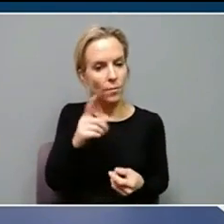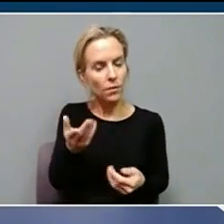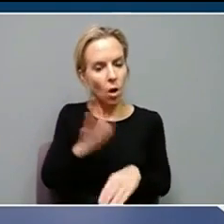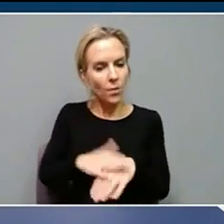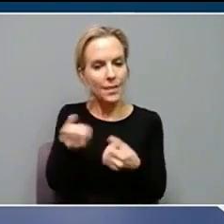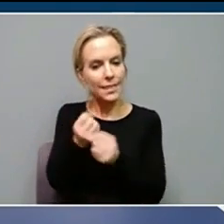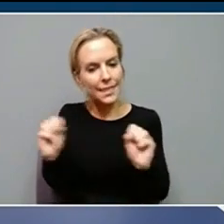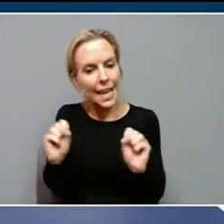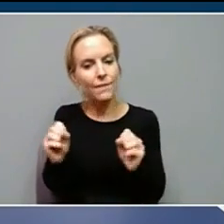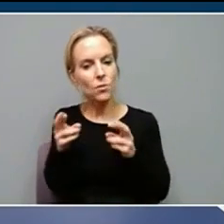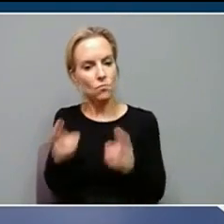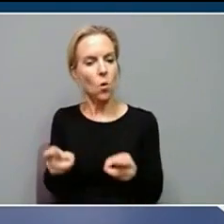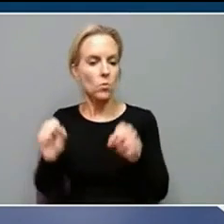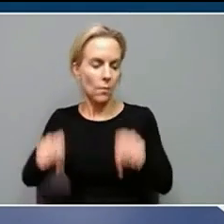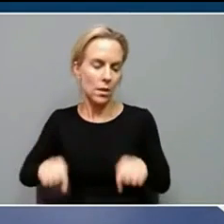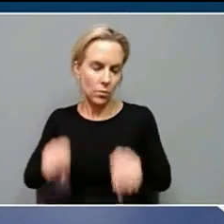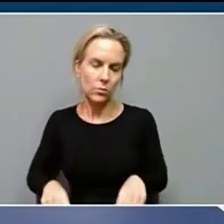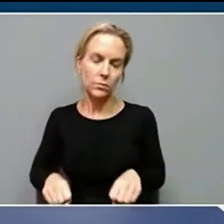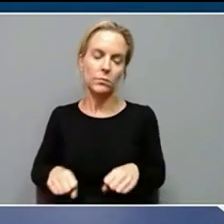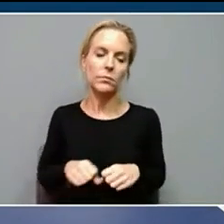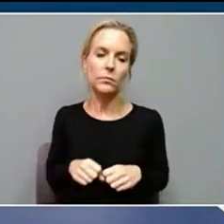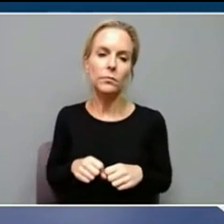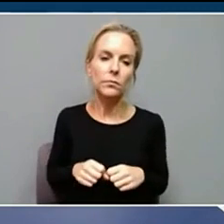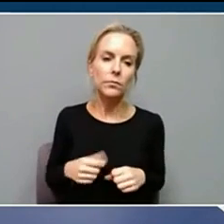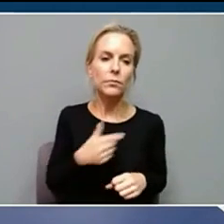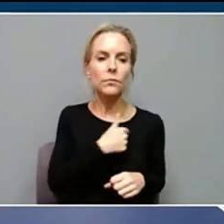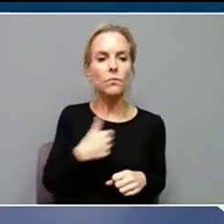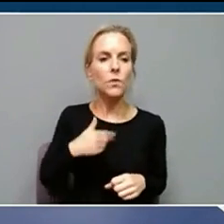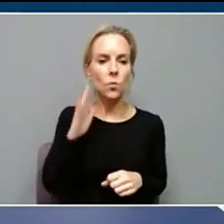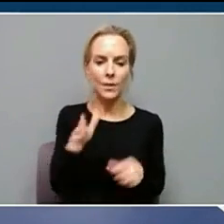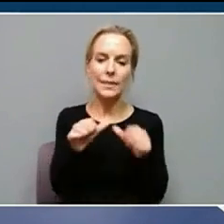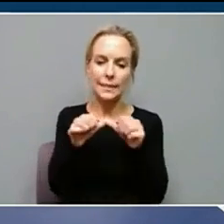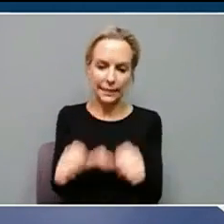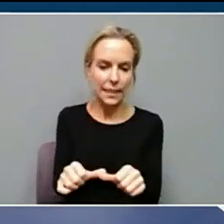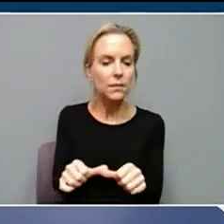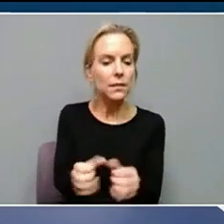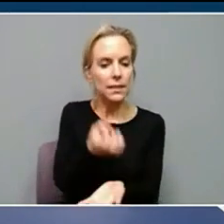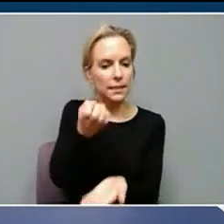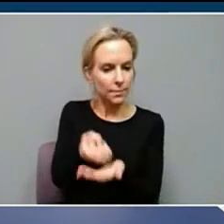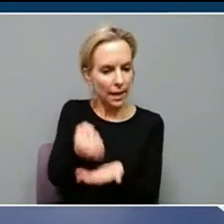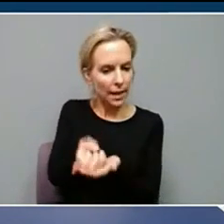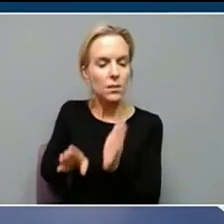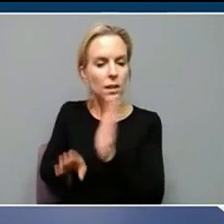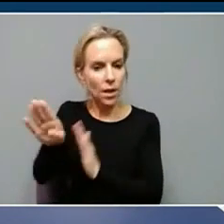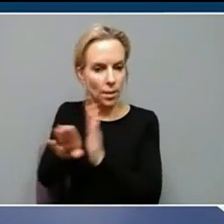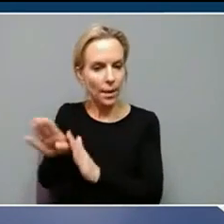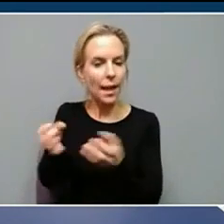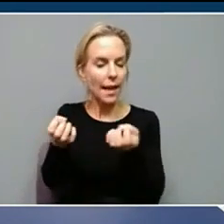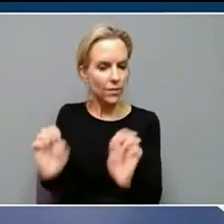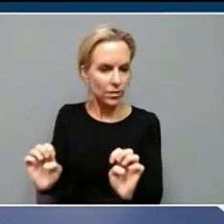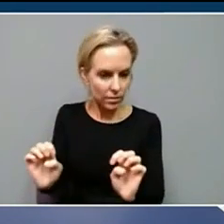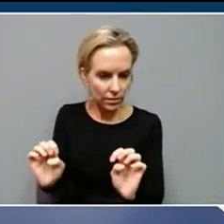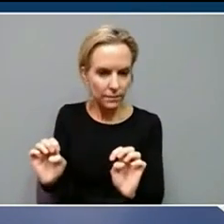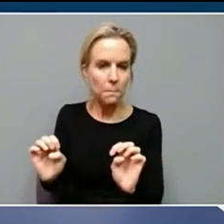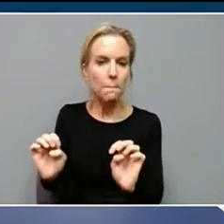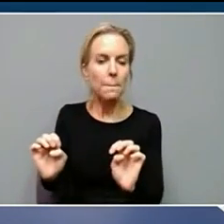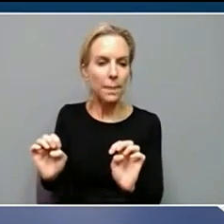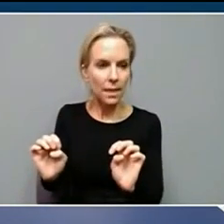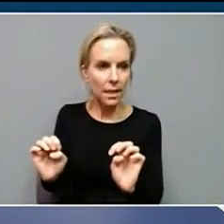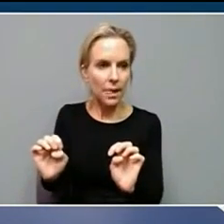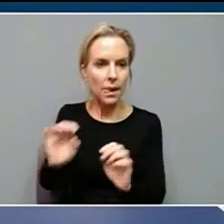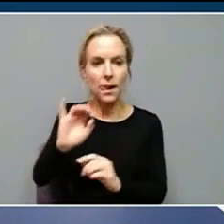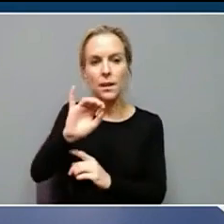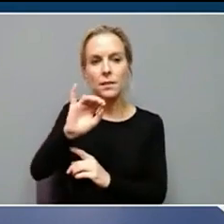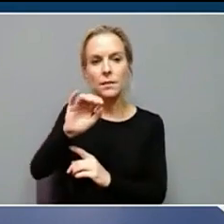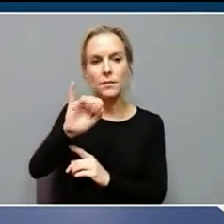roads possible. So we are going to continue our economic development efforts. And Jim Gray has the biggest pair